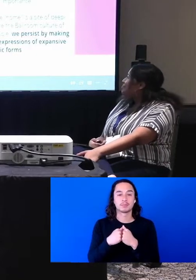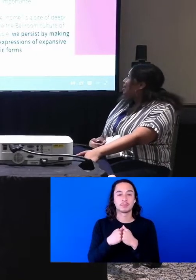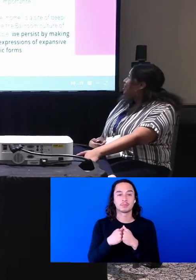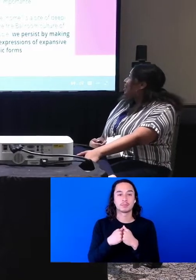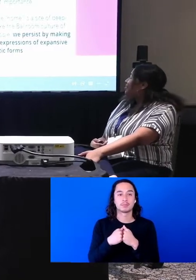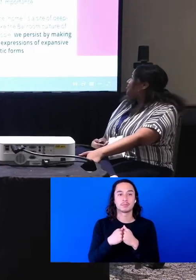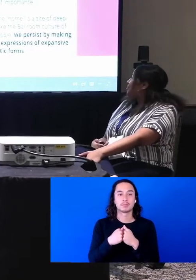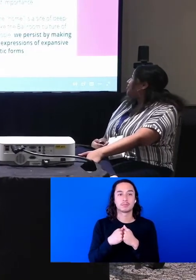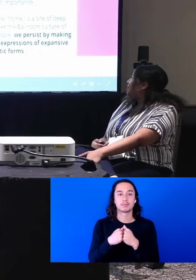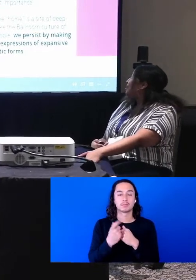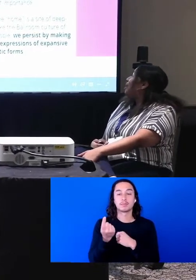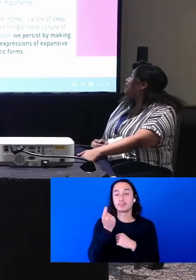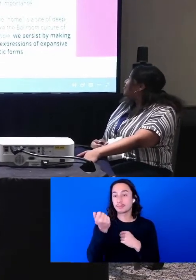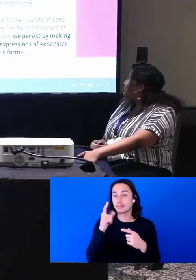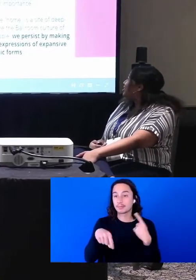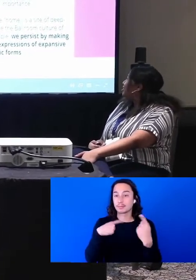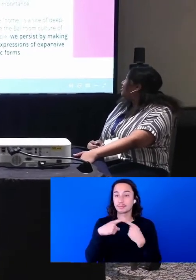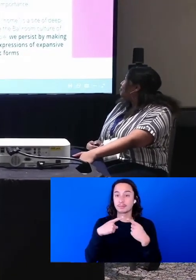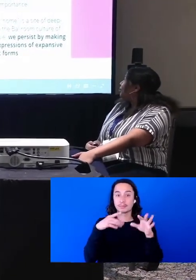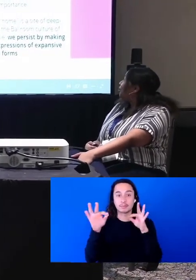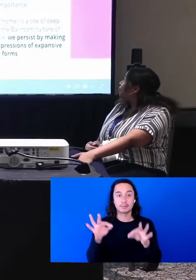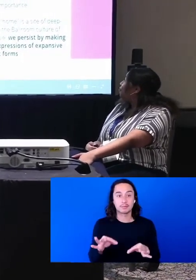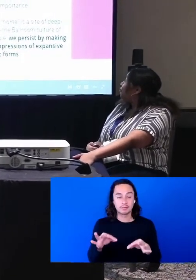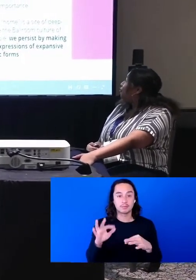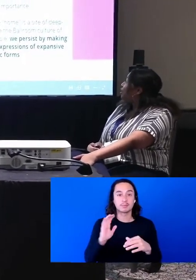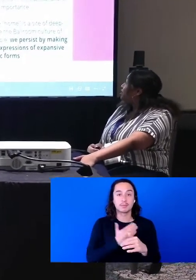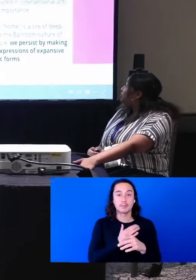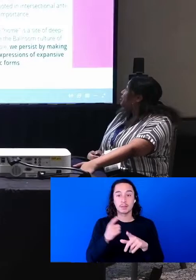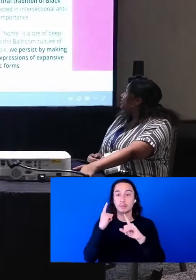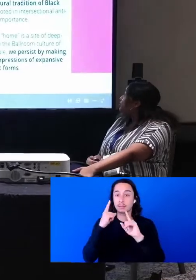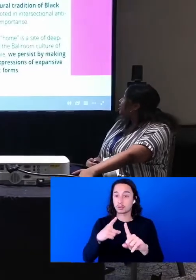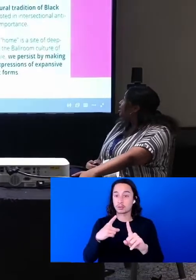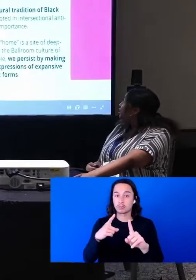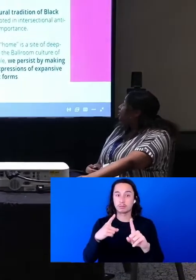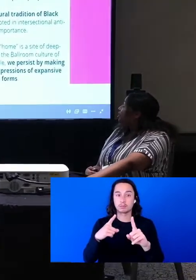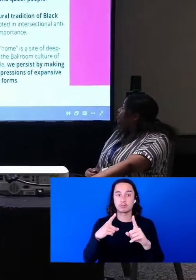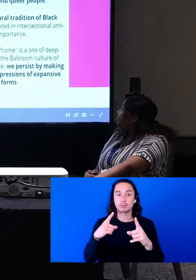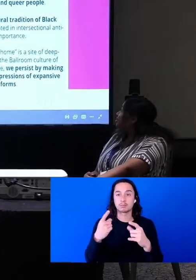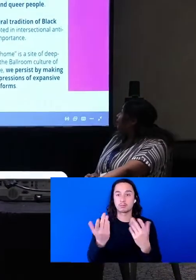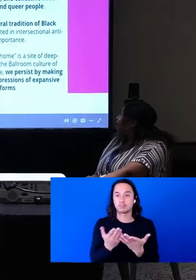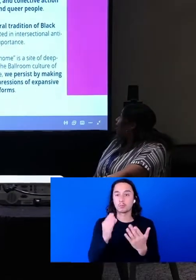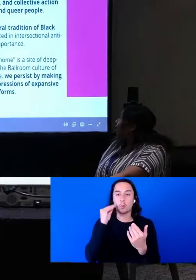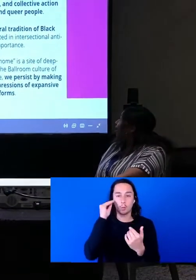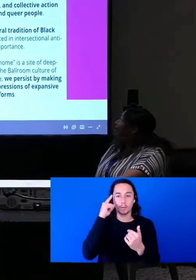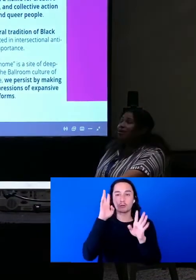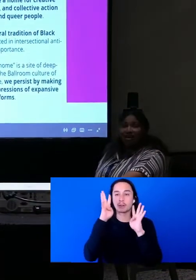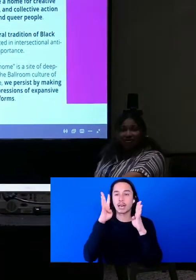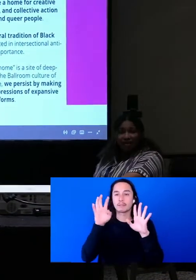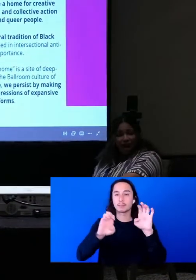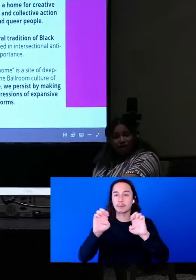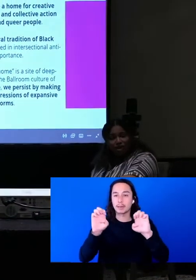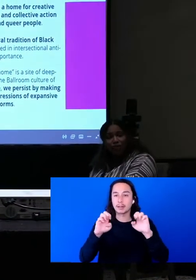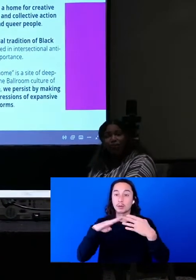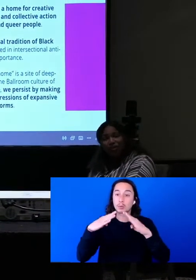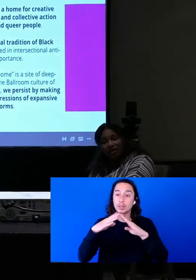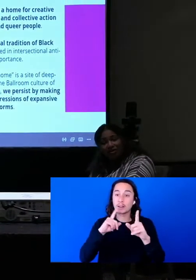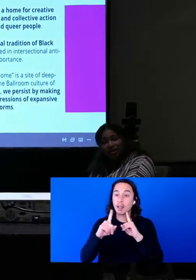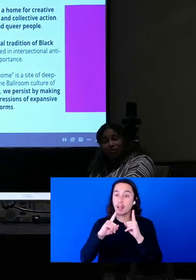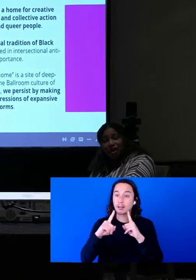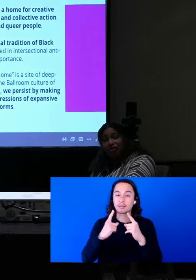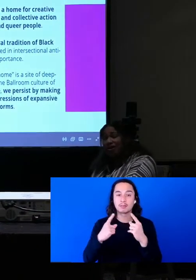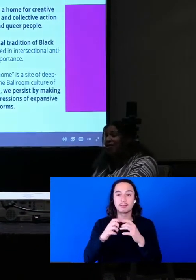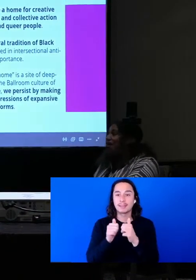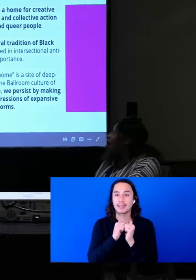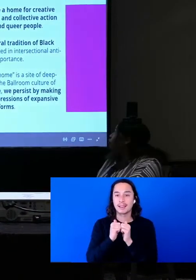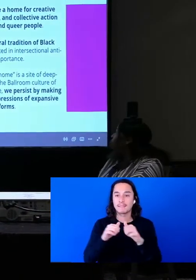A little bit about Kelly Strayhorn. Our mission is to be a home for creative experimentation, community dialogue, and collective action rooted